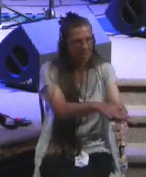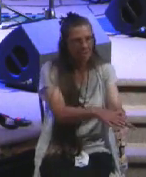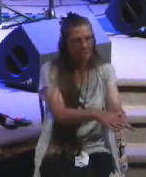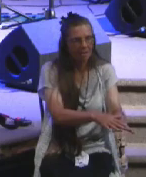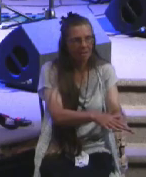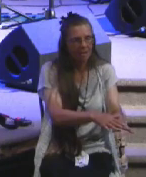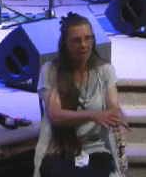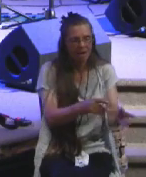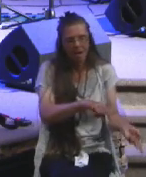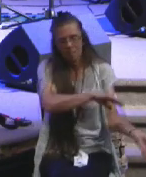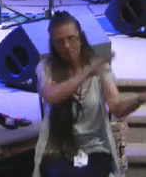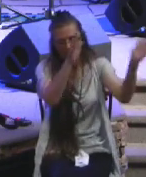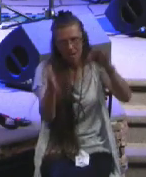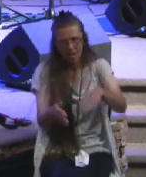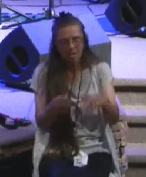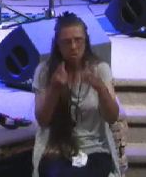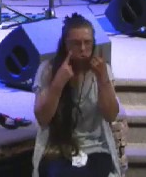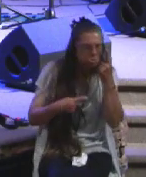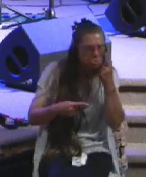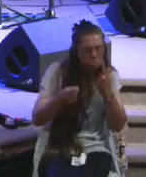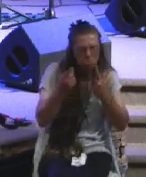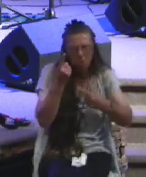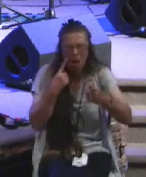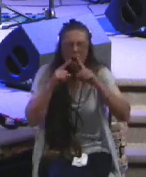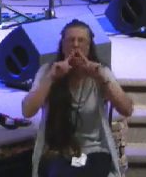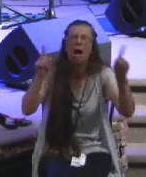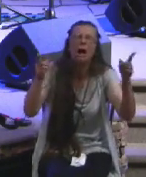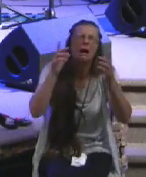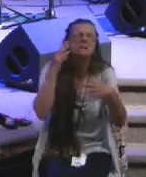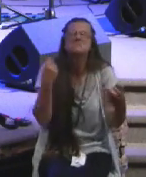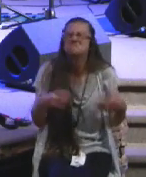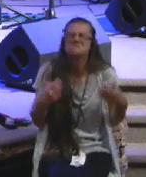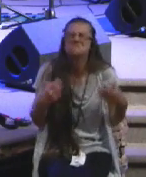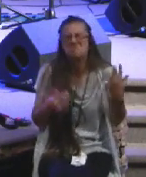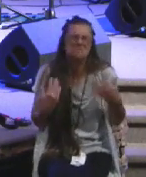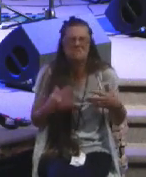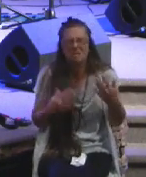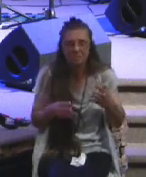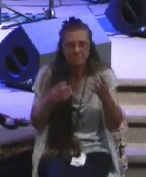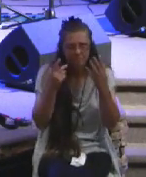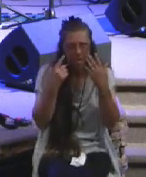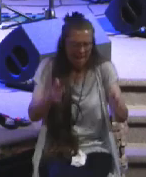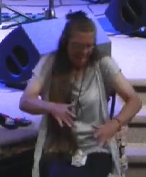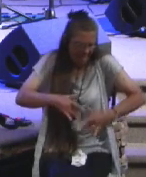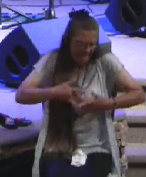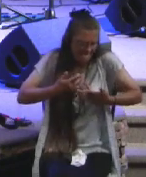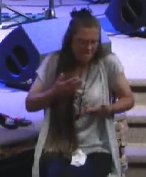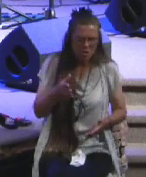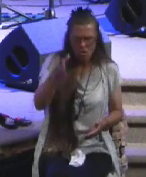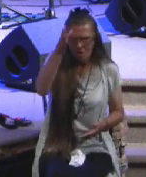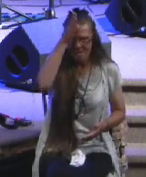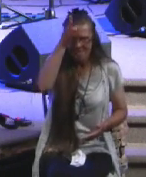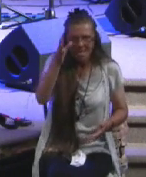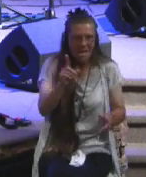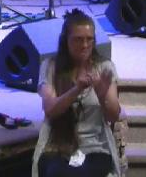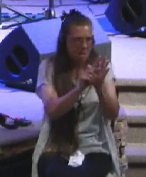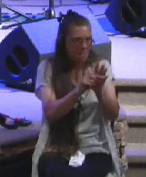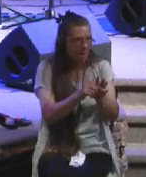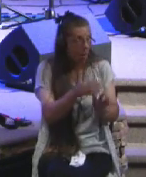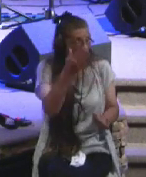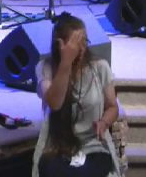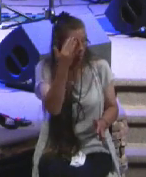thing, and we got her on there. She's crying and hollering and pitching a fit. And I had a feel-good daddy moment because